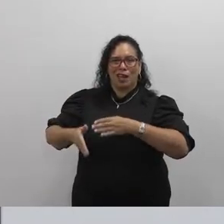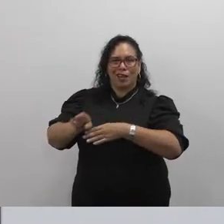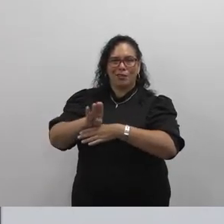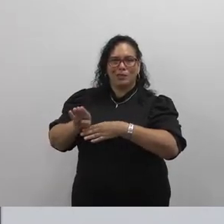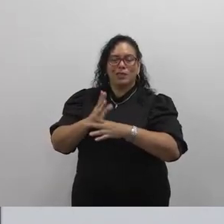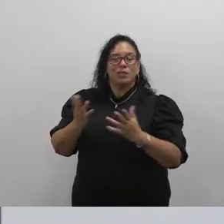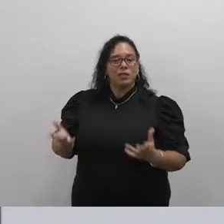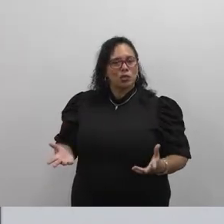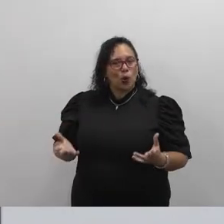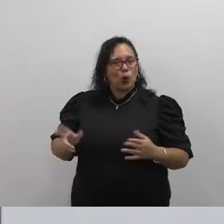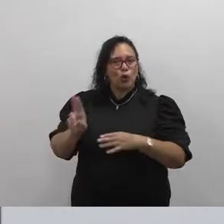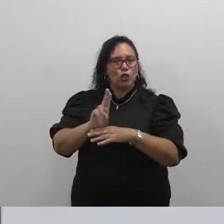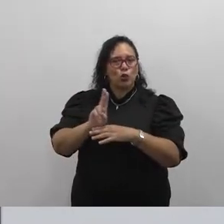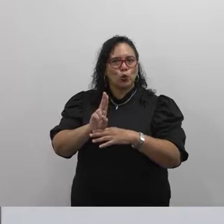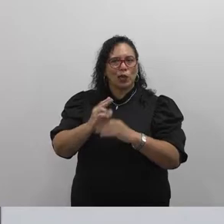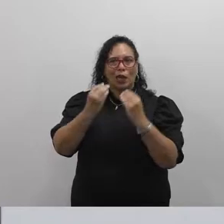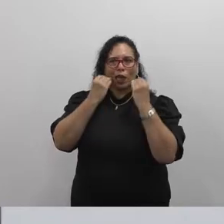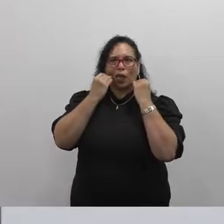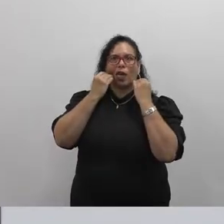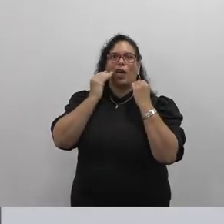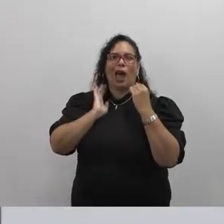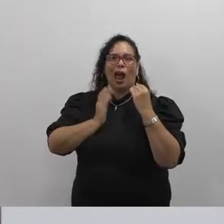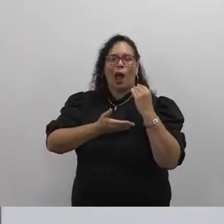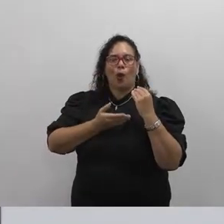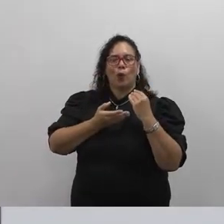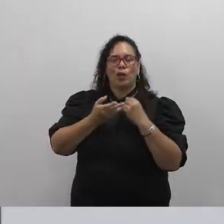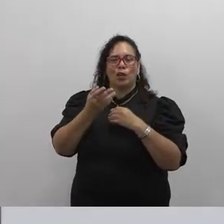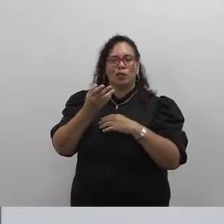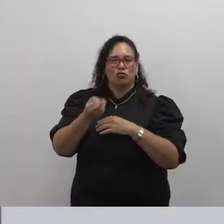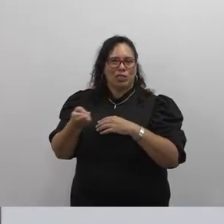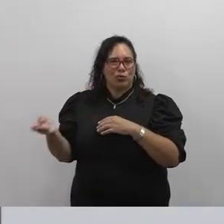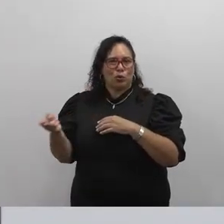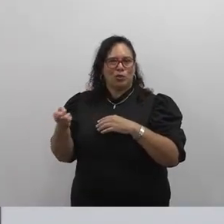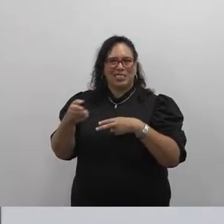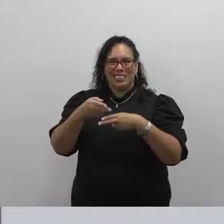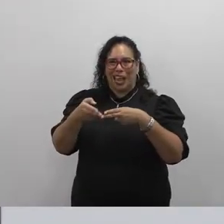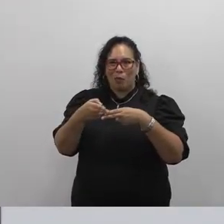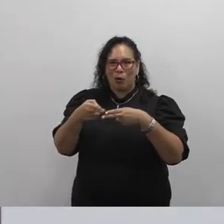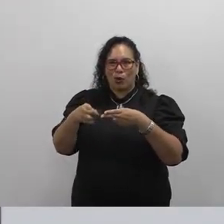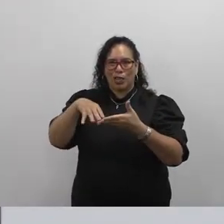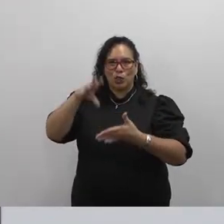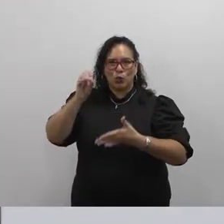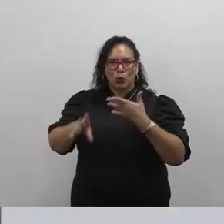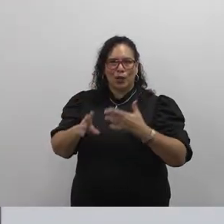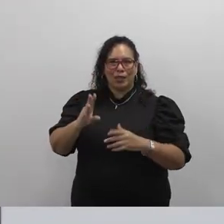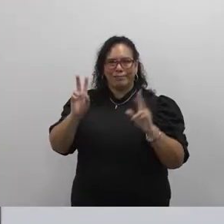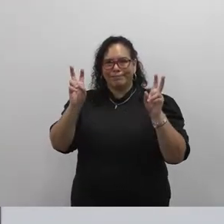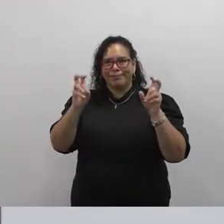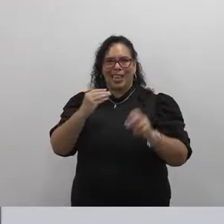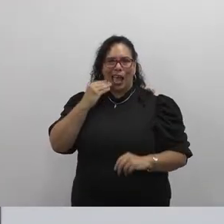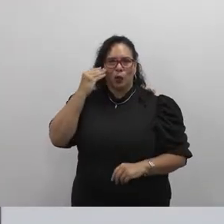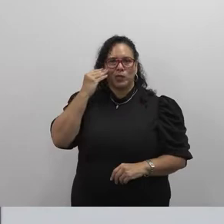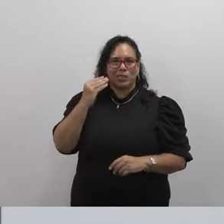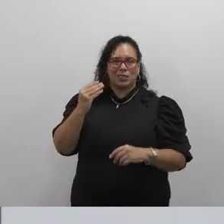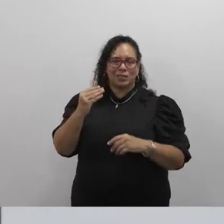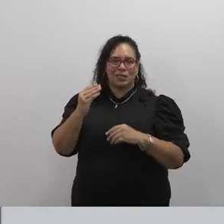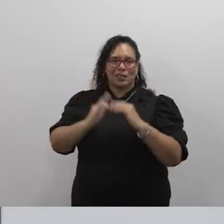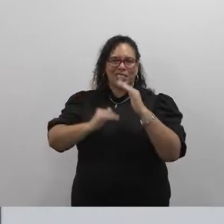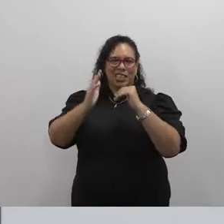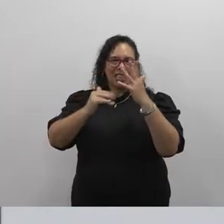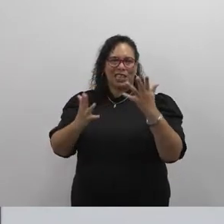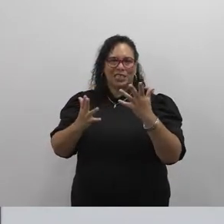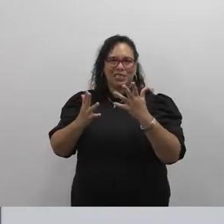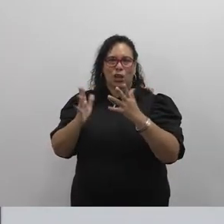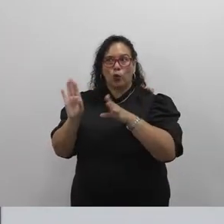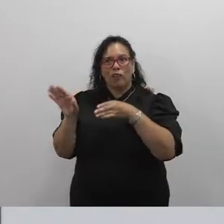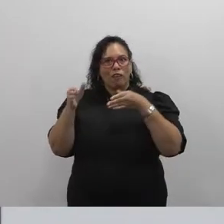really starts to use our resources on really what we would call temporary student facilities or student housing facilities versus focusing all of